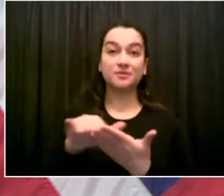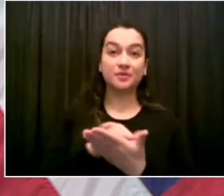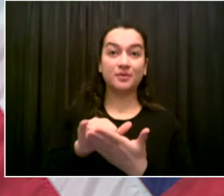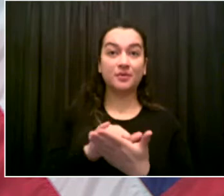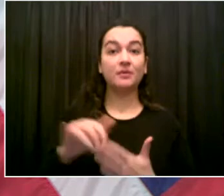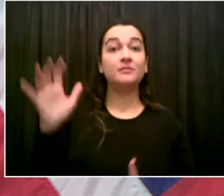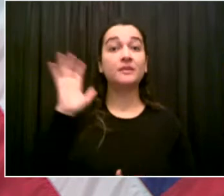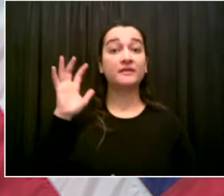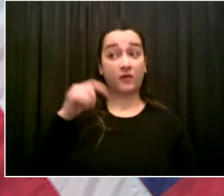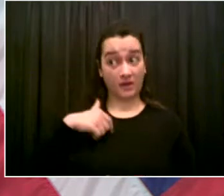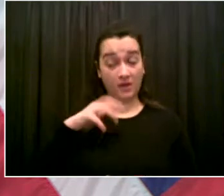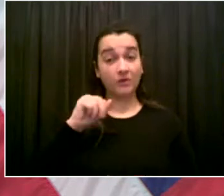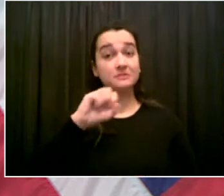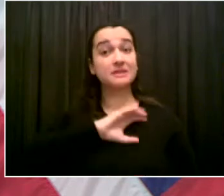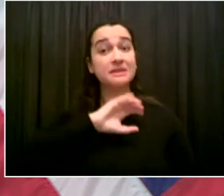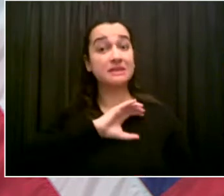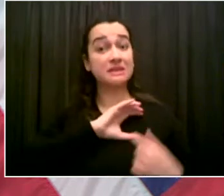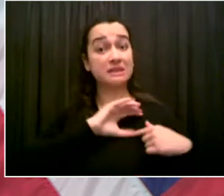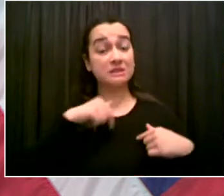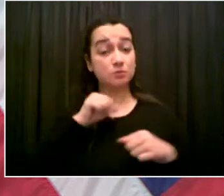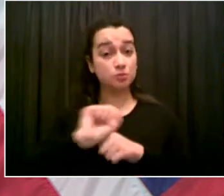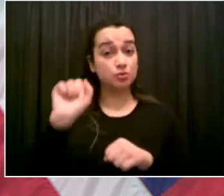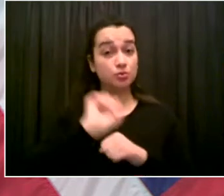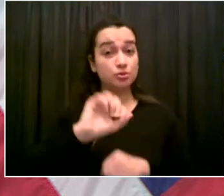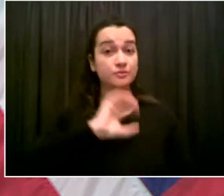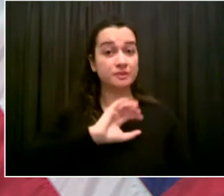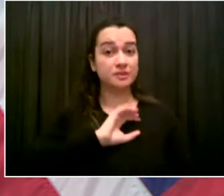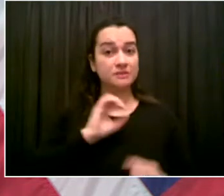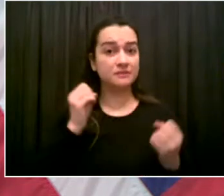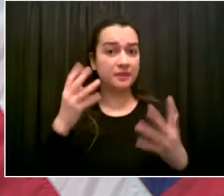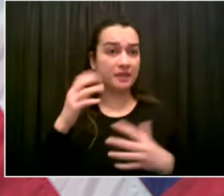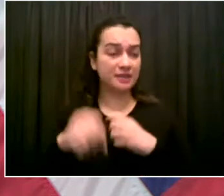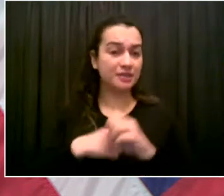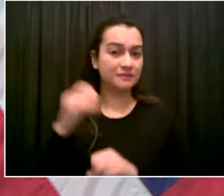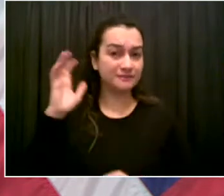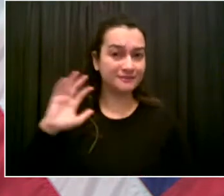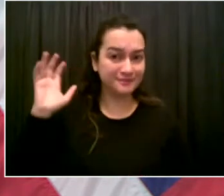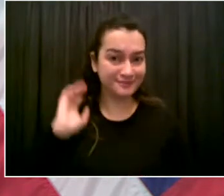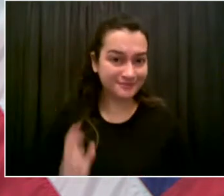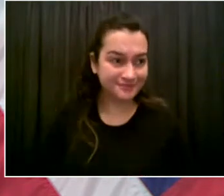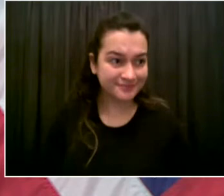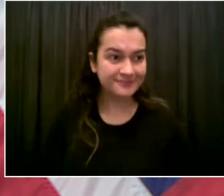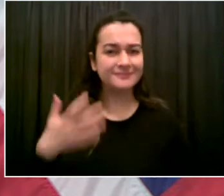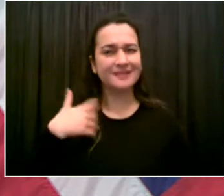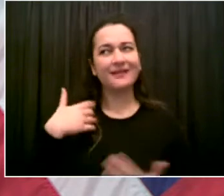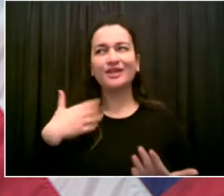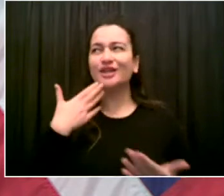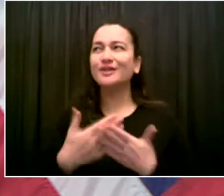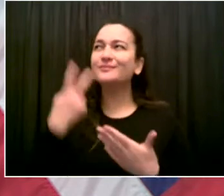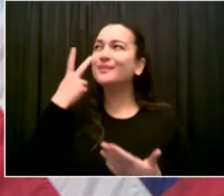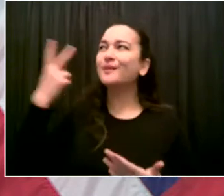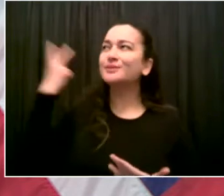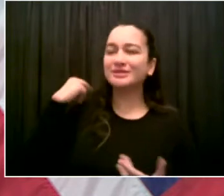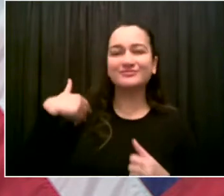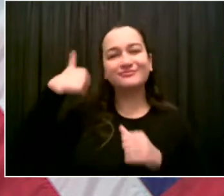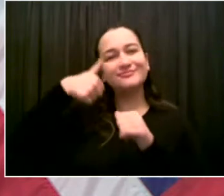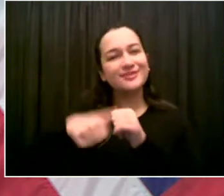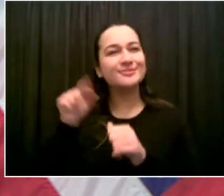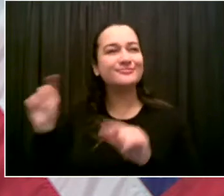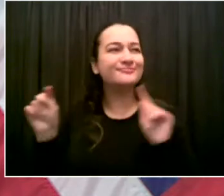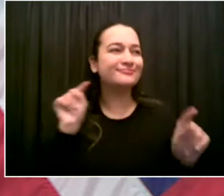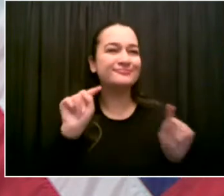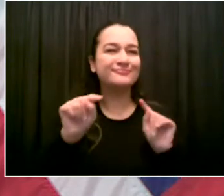Management. But I have also had more than my share of heartbreak, as the mayor mentioned, during Hurricane Sandy and 9/11.